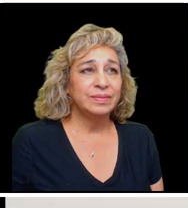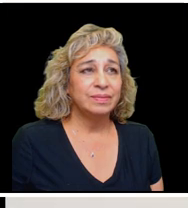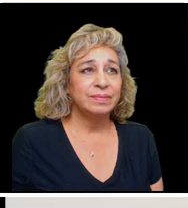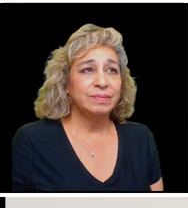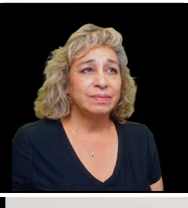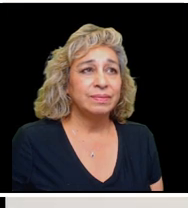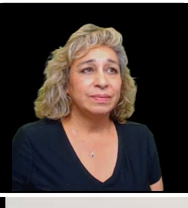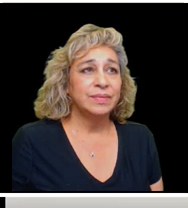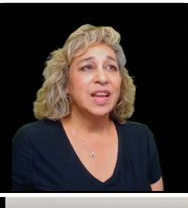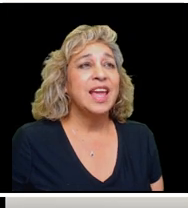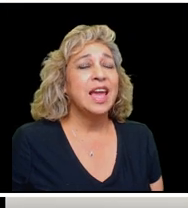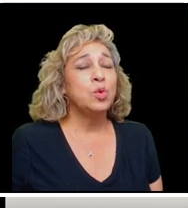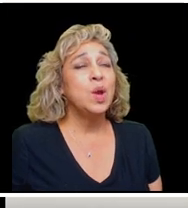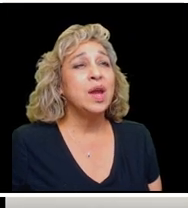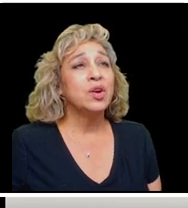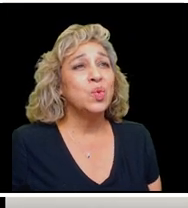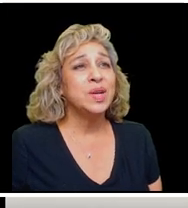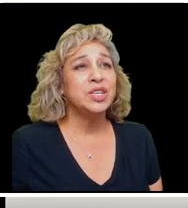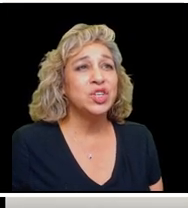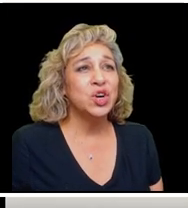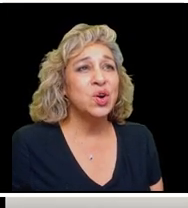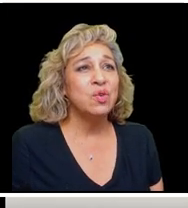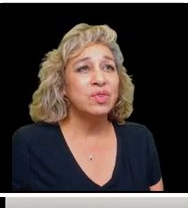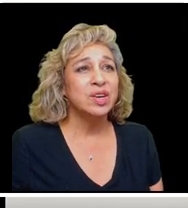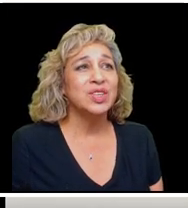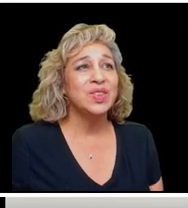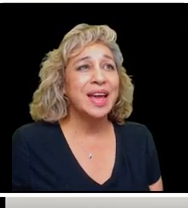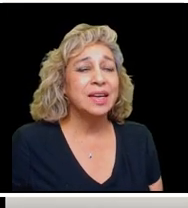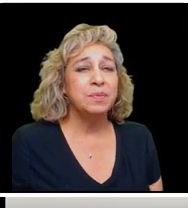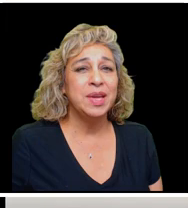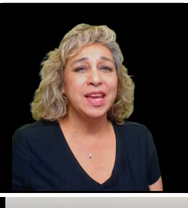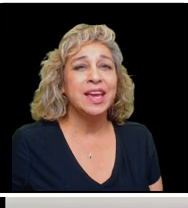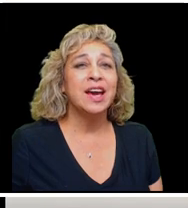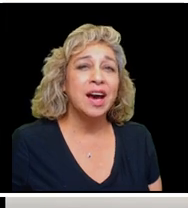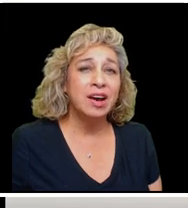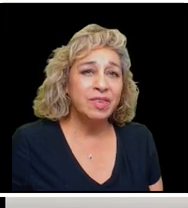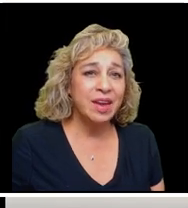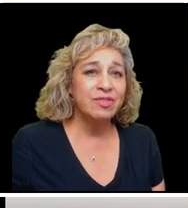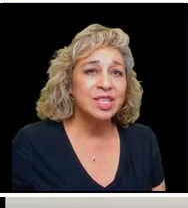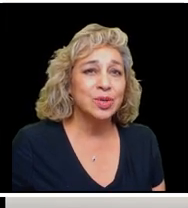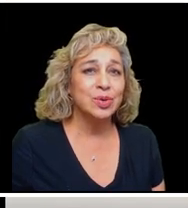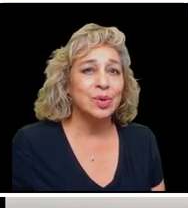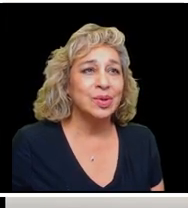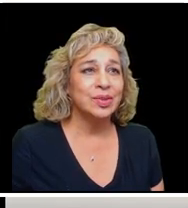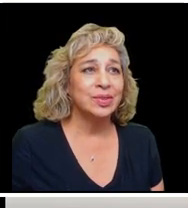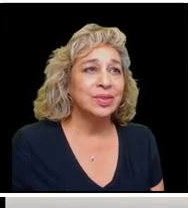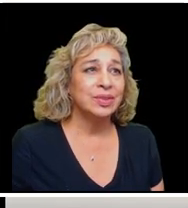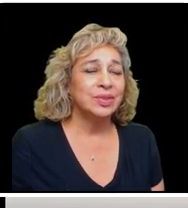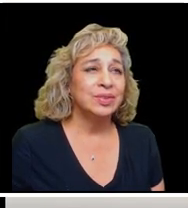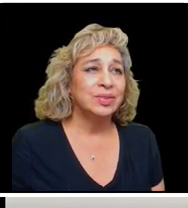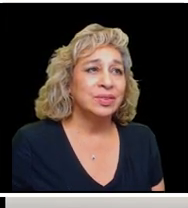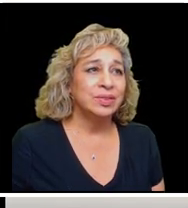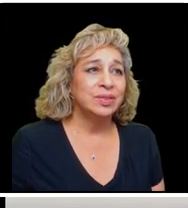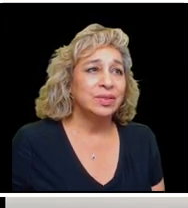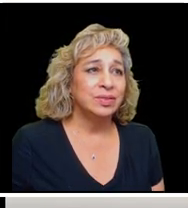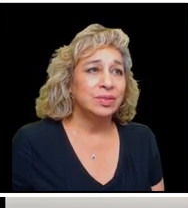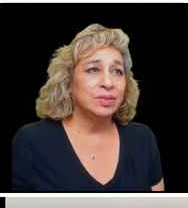and we are going to turn over to that committee of every school